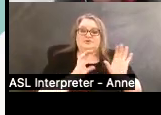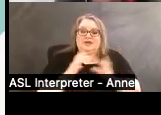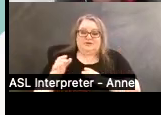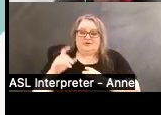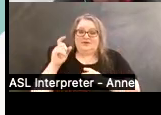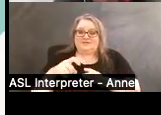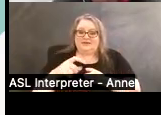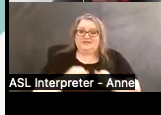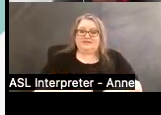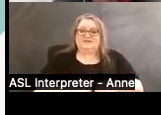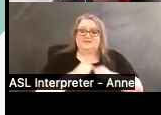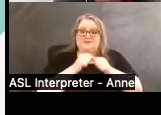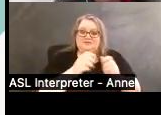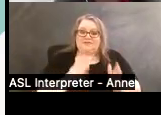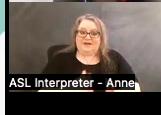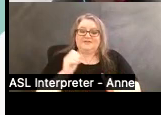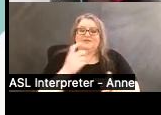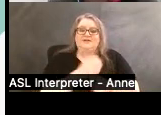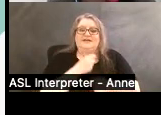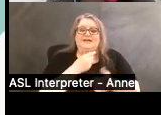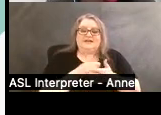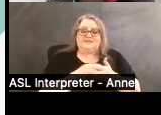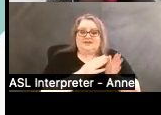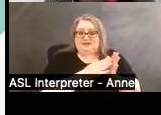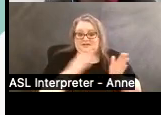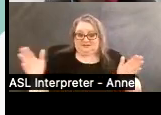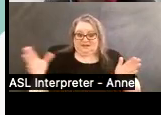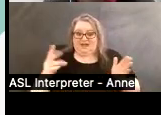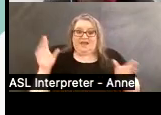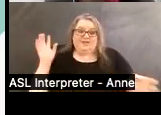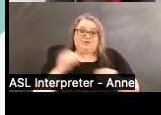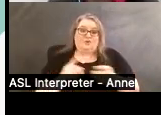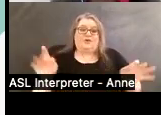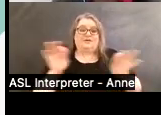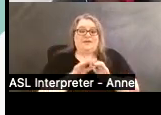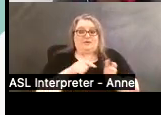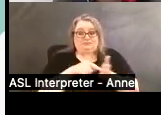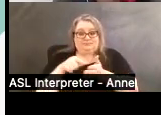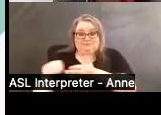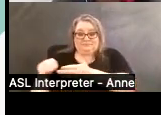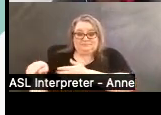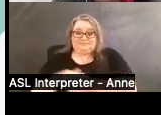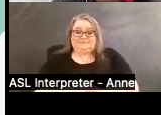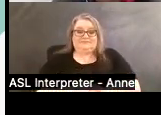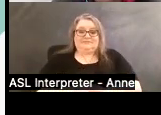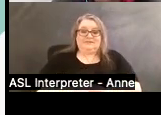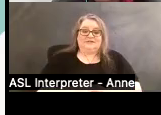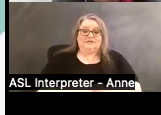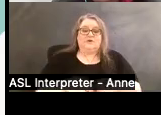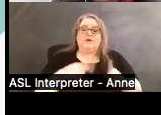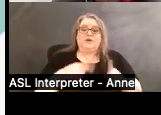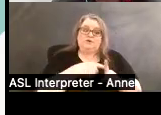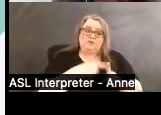that survivors were able to receive funding across, and then the total amount that was dispersed. And so while rental and